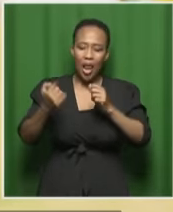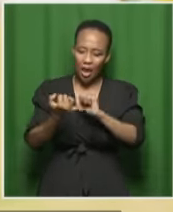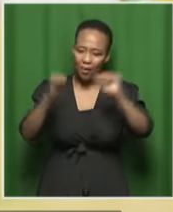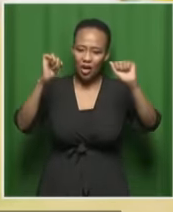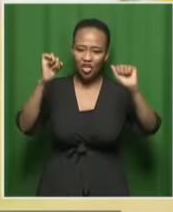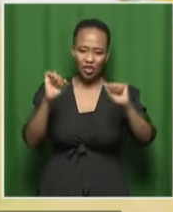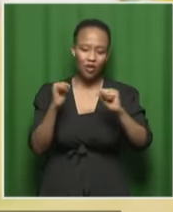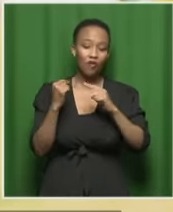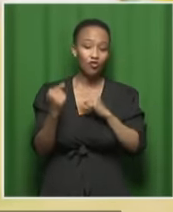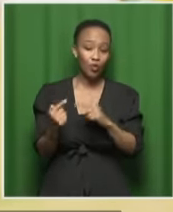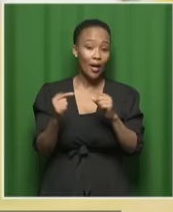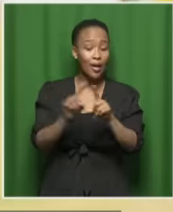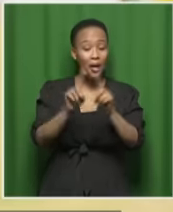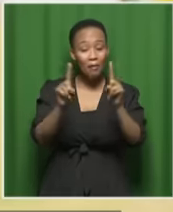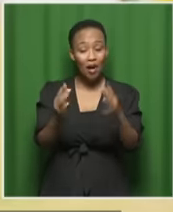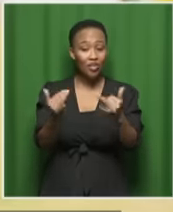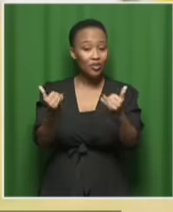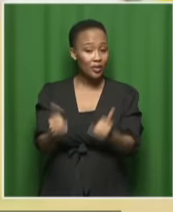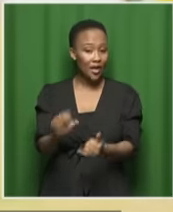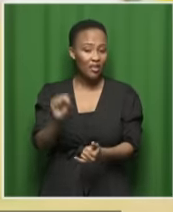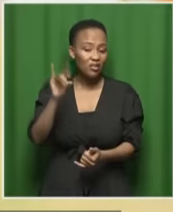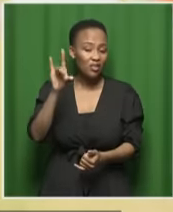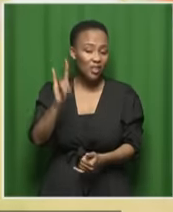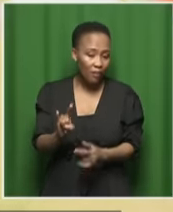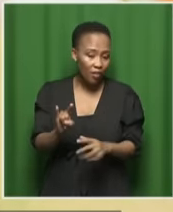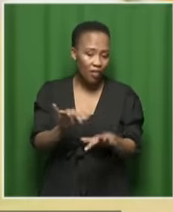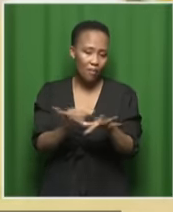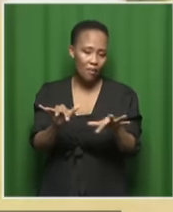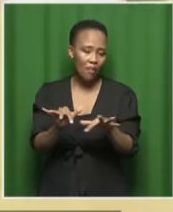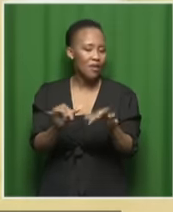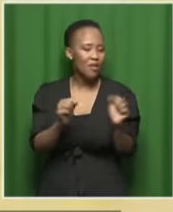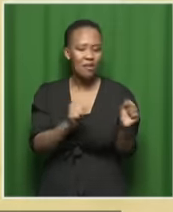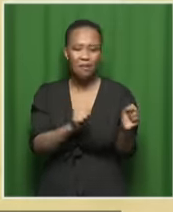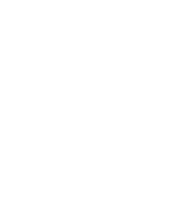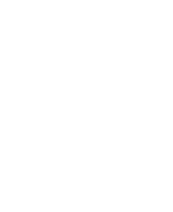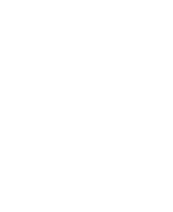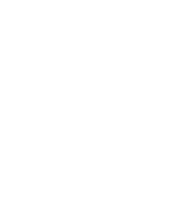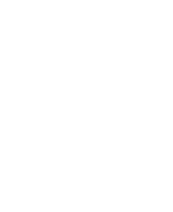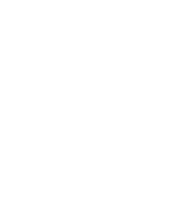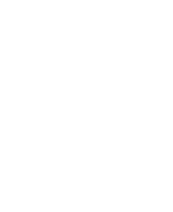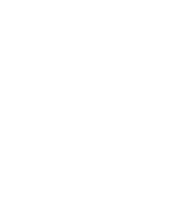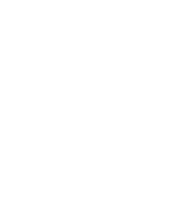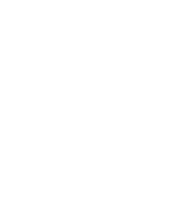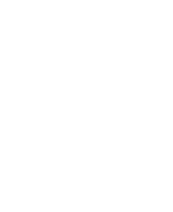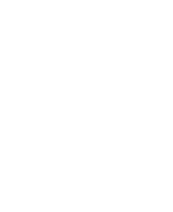today, the people of this area of Sharpeville face a very bleak future.